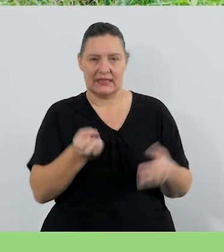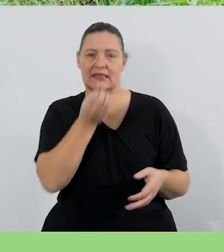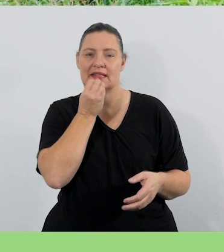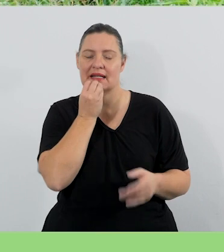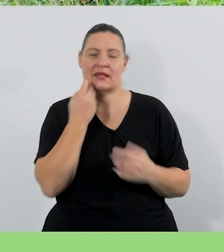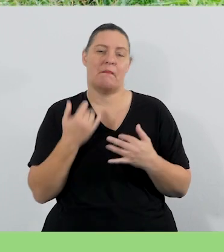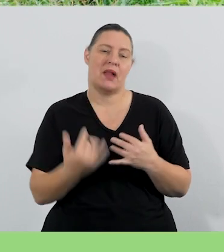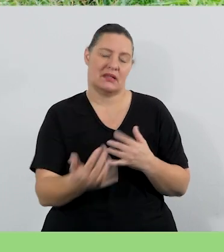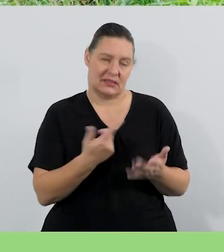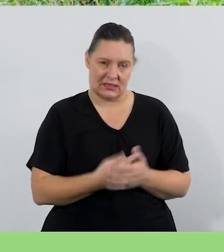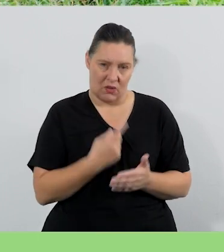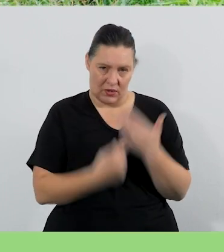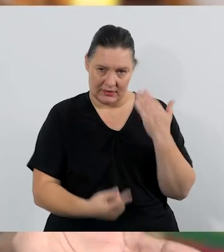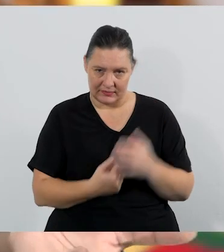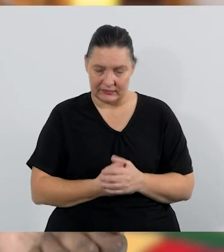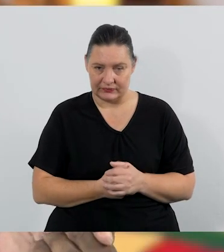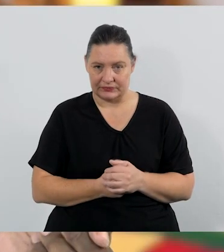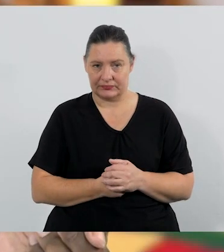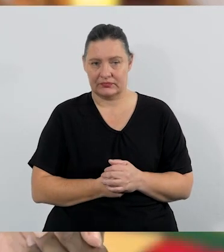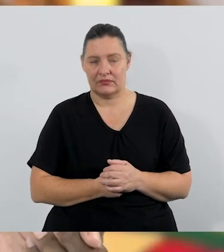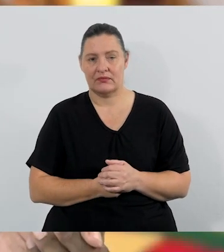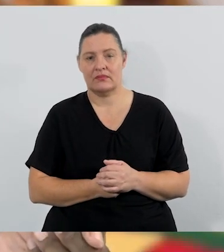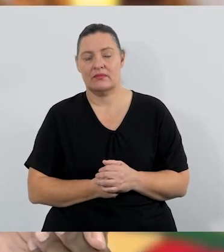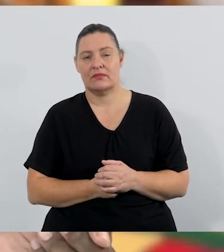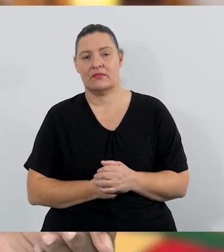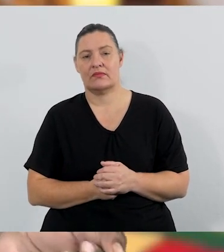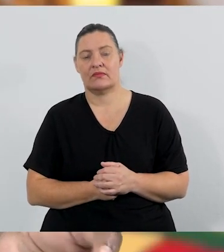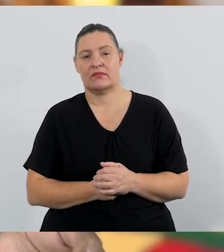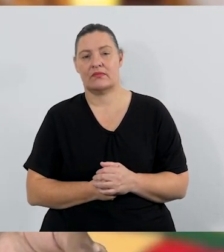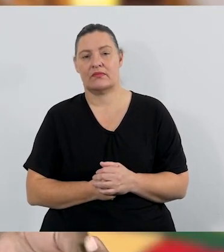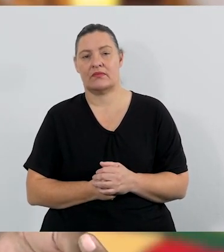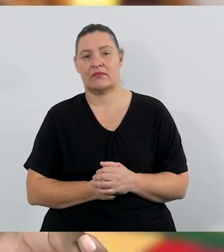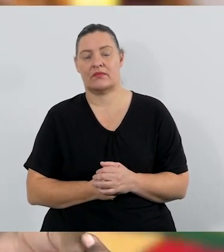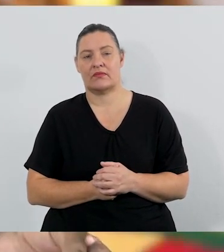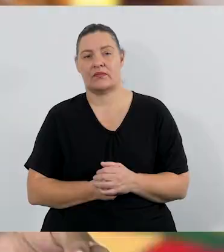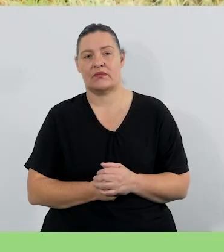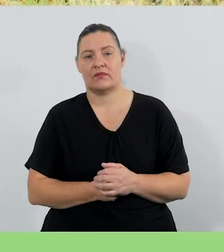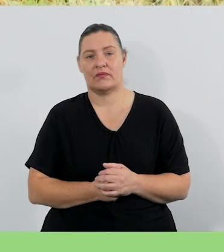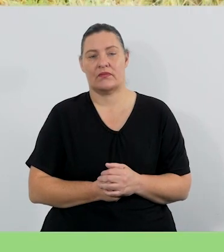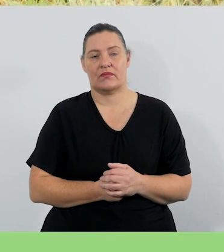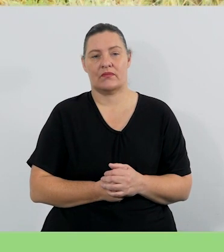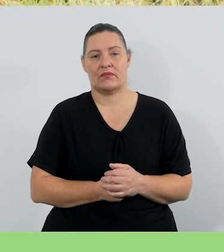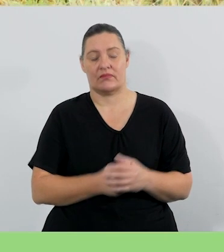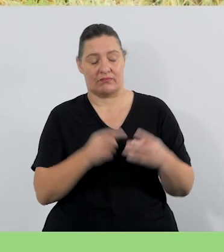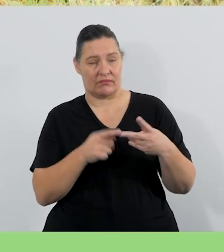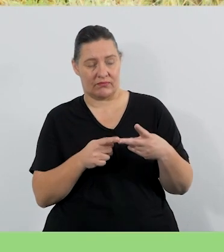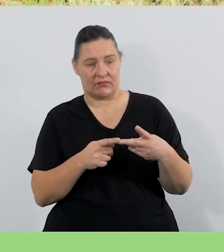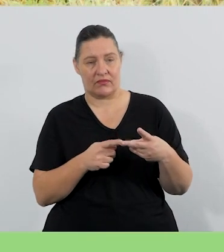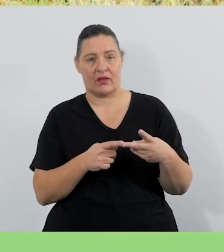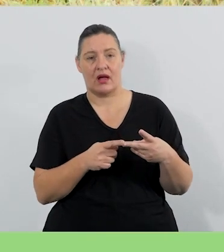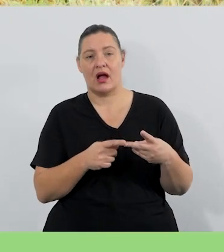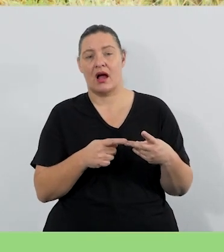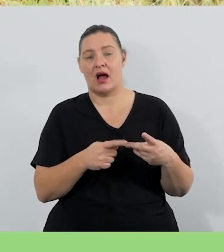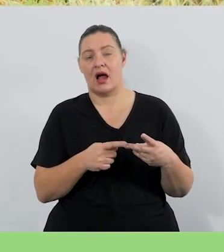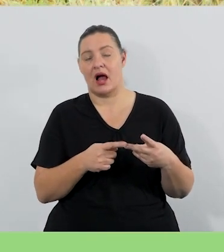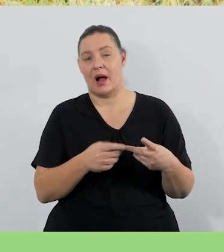limited to herbs or plants or grass. Then we also have another herbivore here, which is the buffalo.